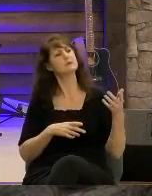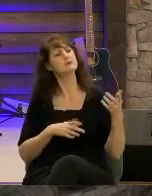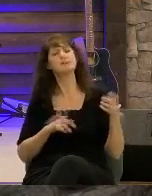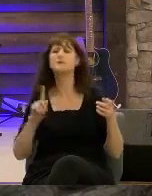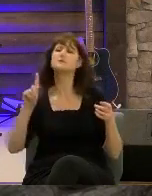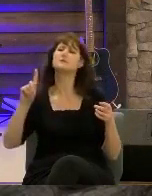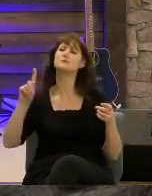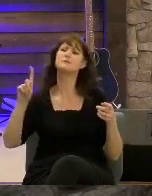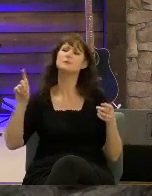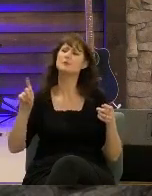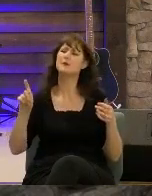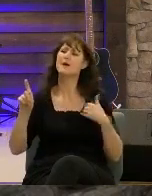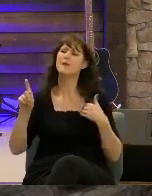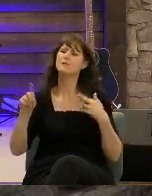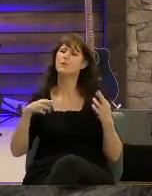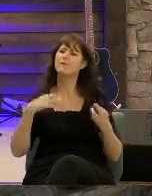revival?